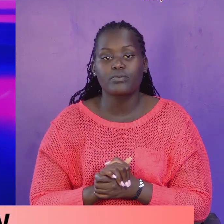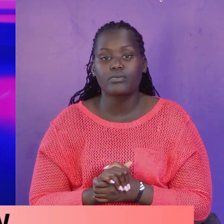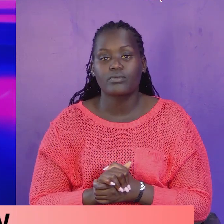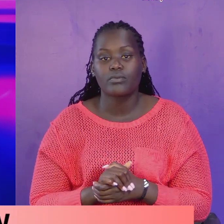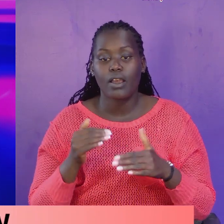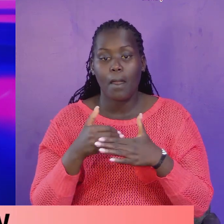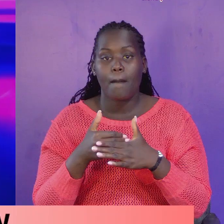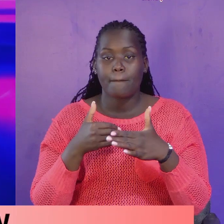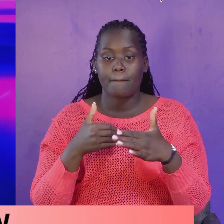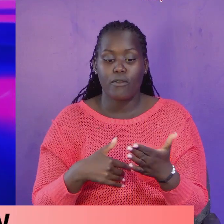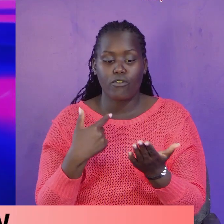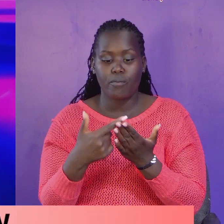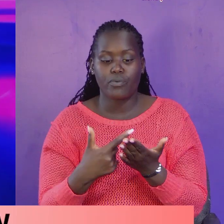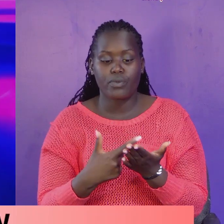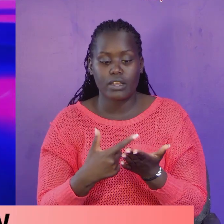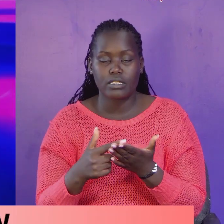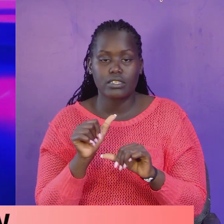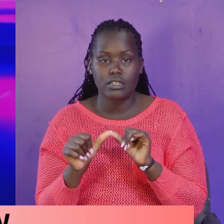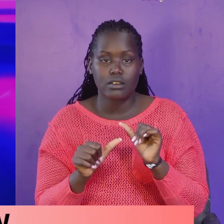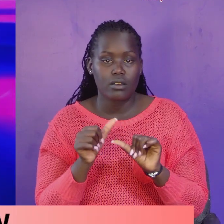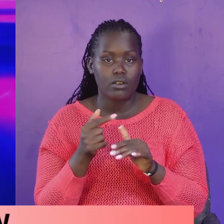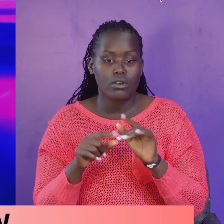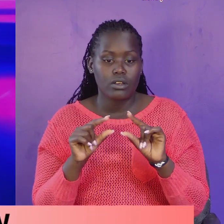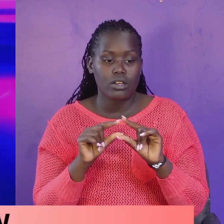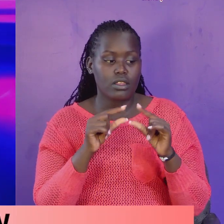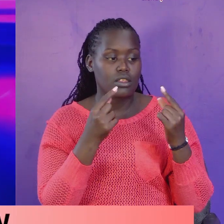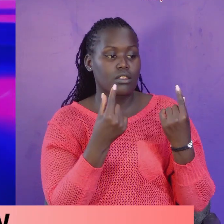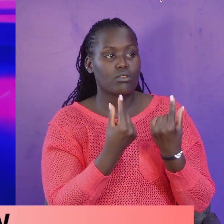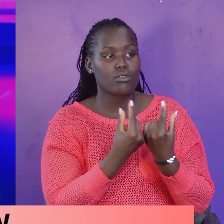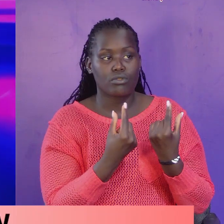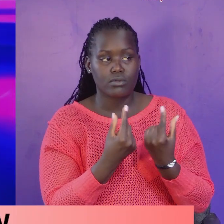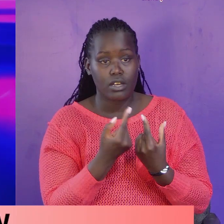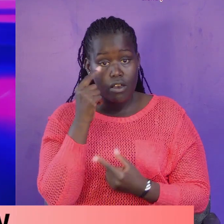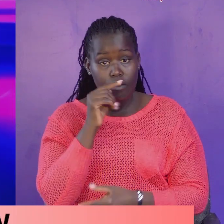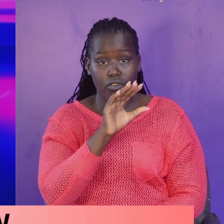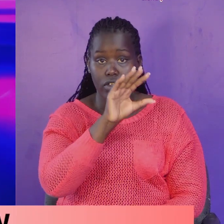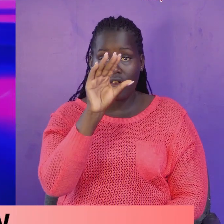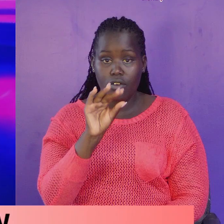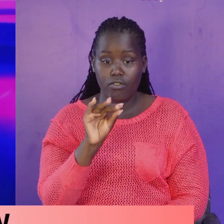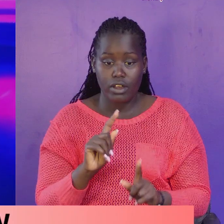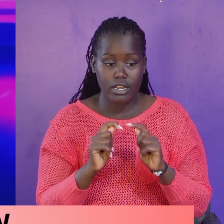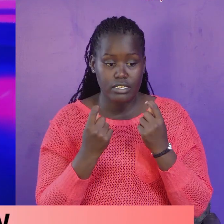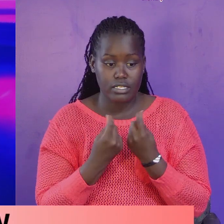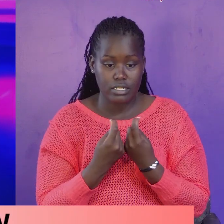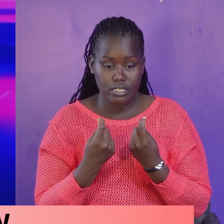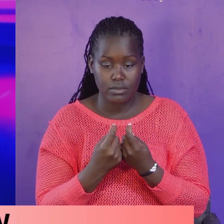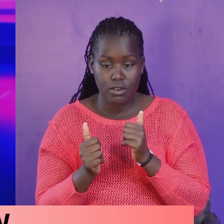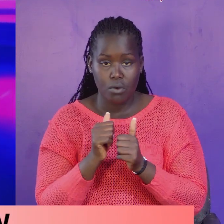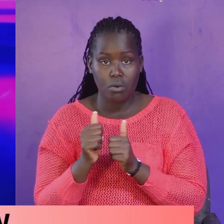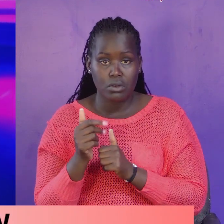Before we look at the group standings for the African teams, you can already see